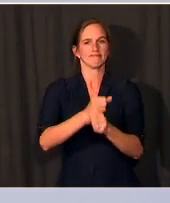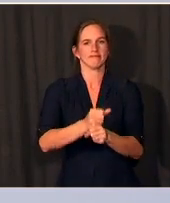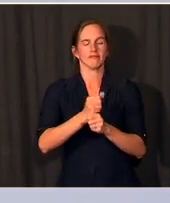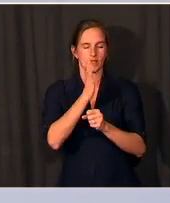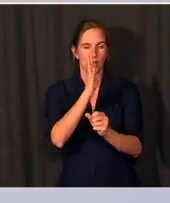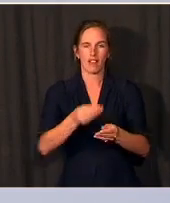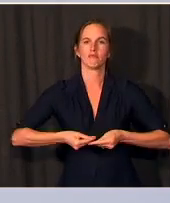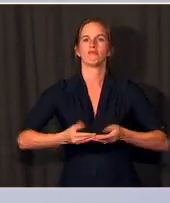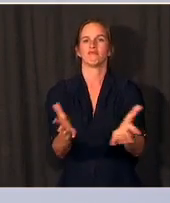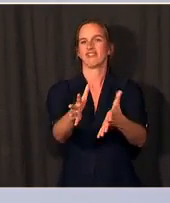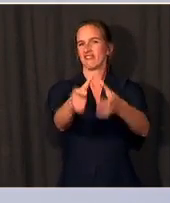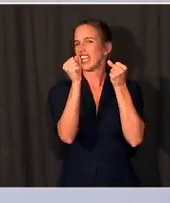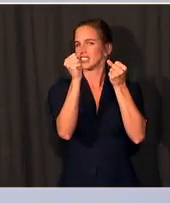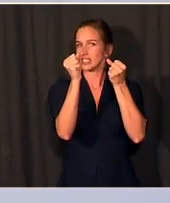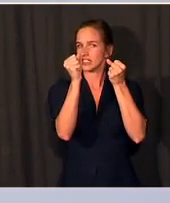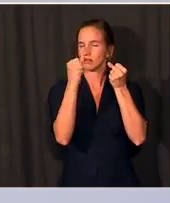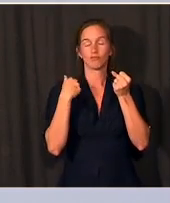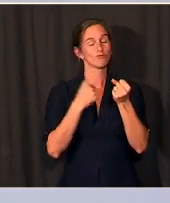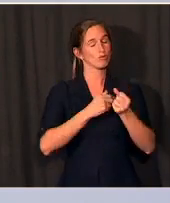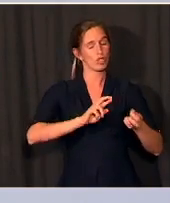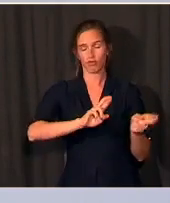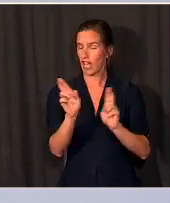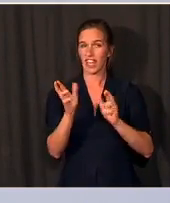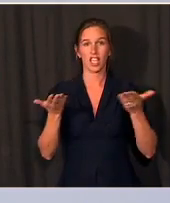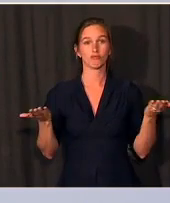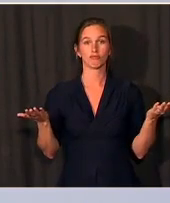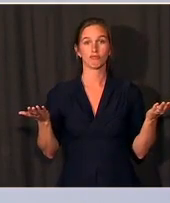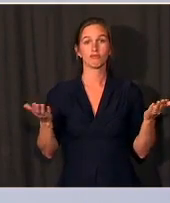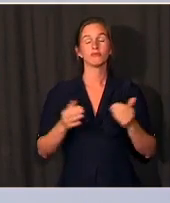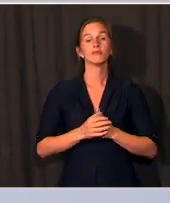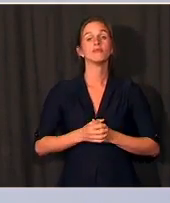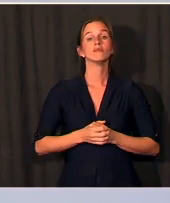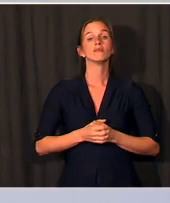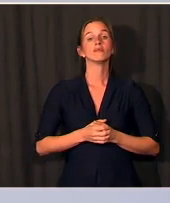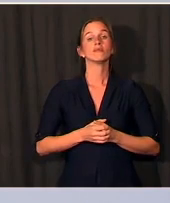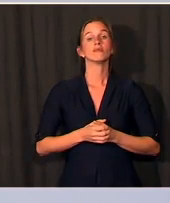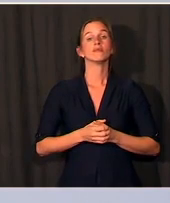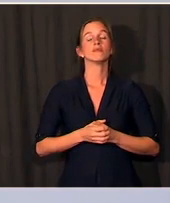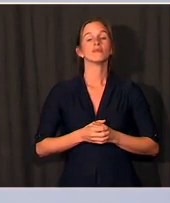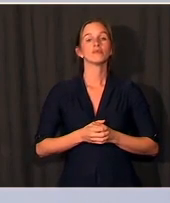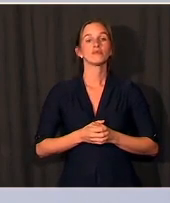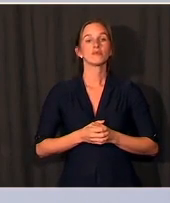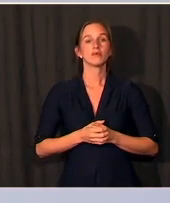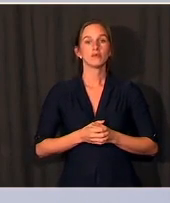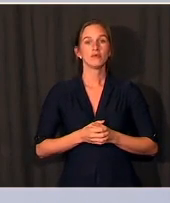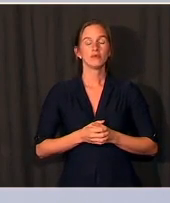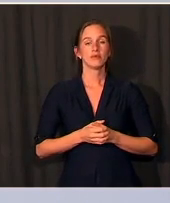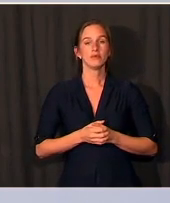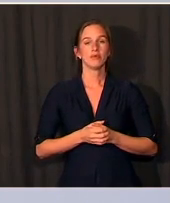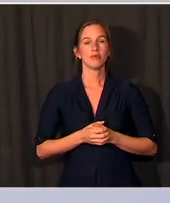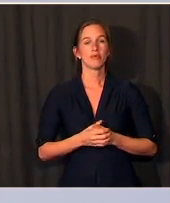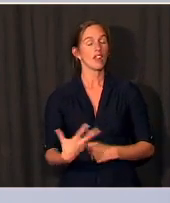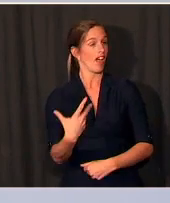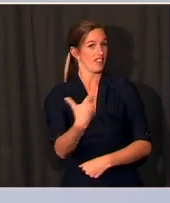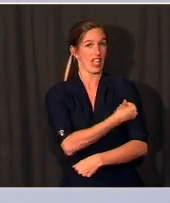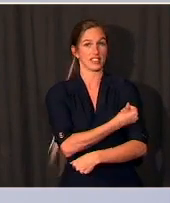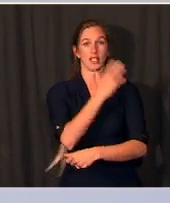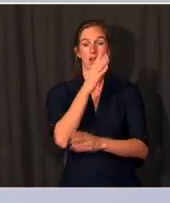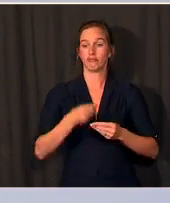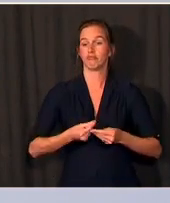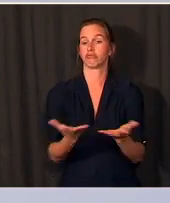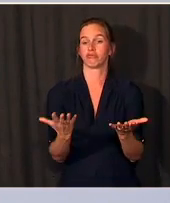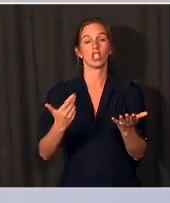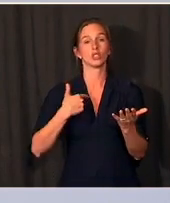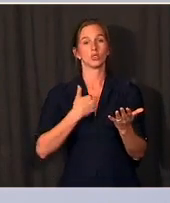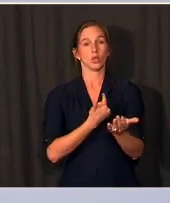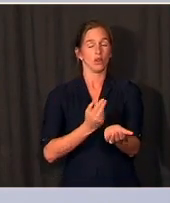rapid. We're ready to go. The vaccine will be distributed to frontline workers, the